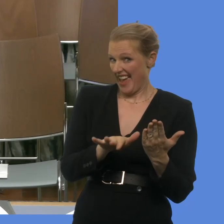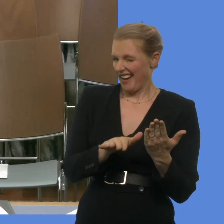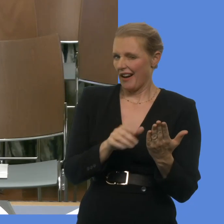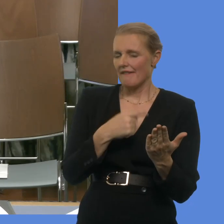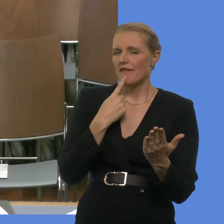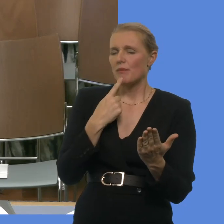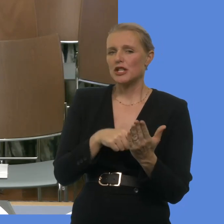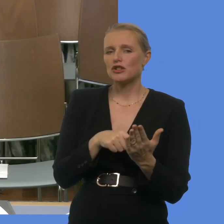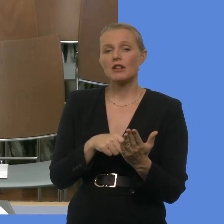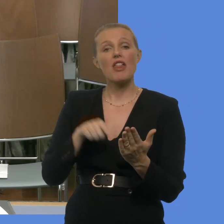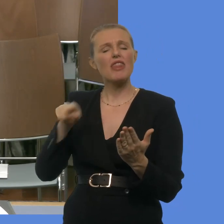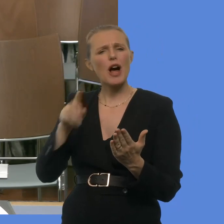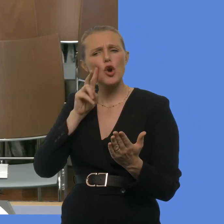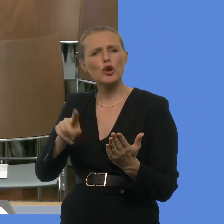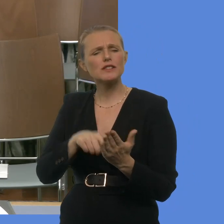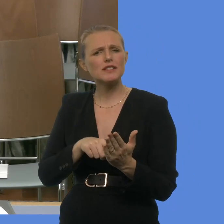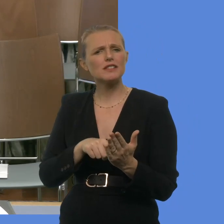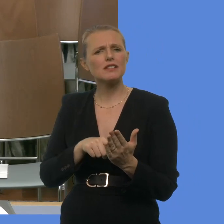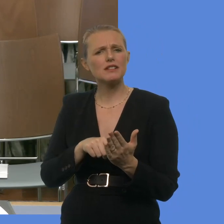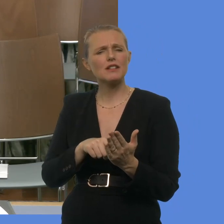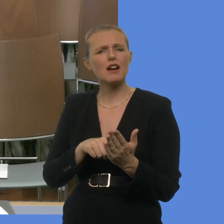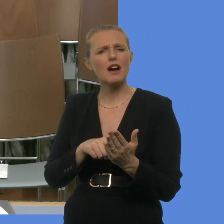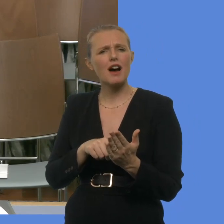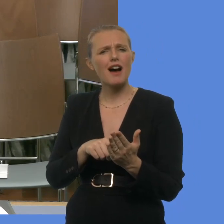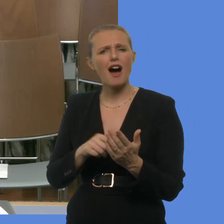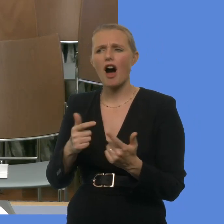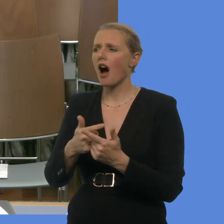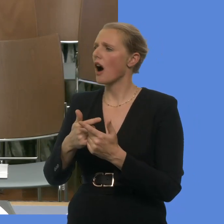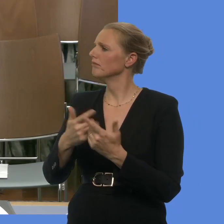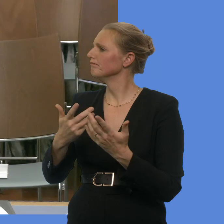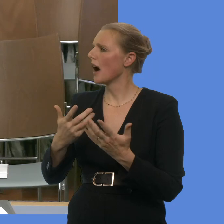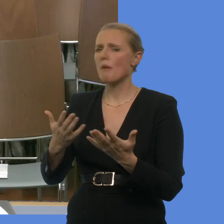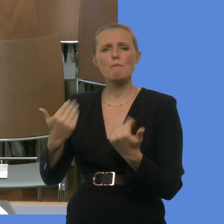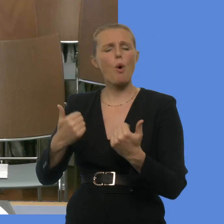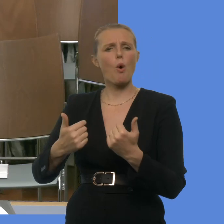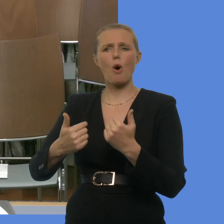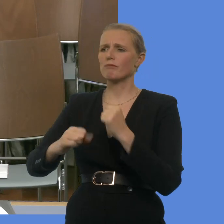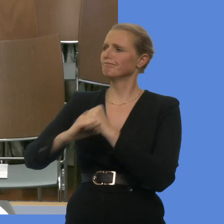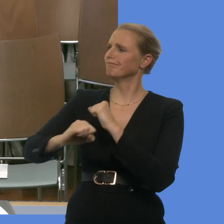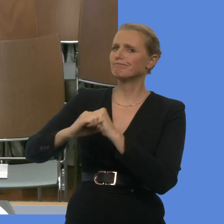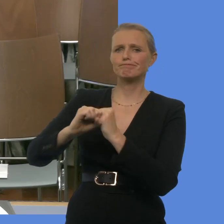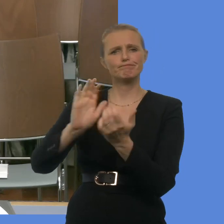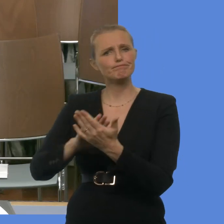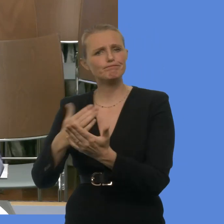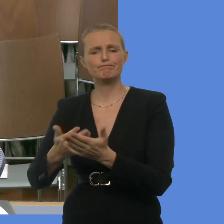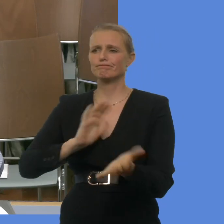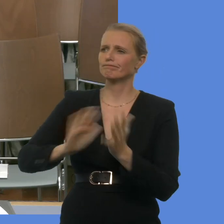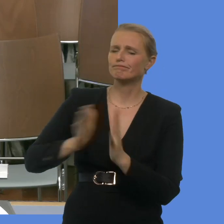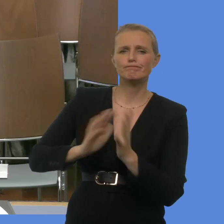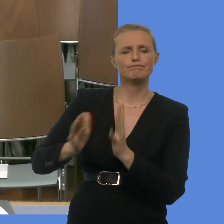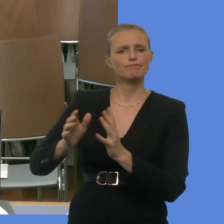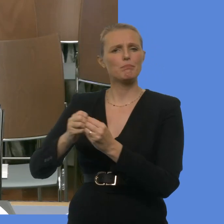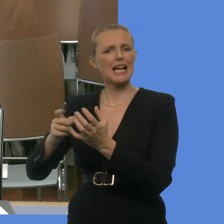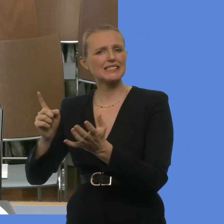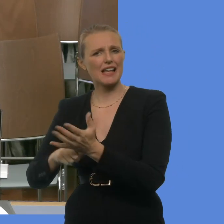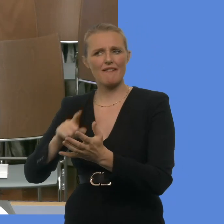are really looking at how the amount of communications have been increased in terms of being translated to BSL. But